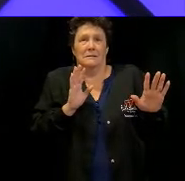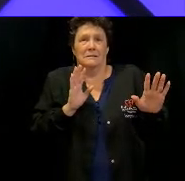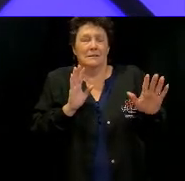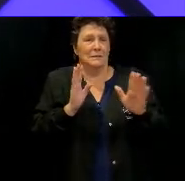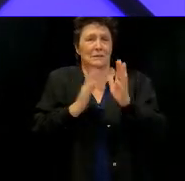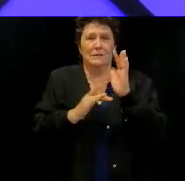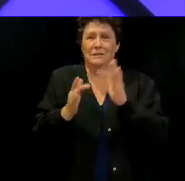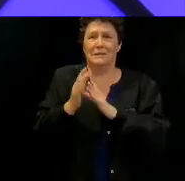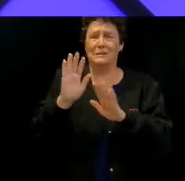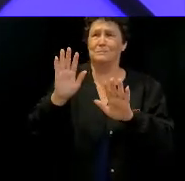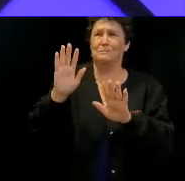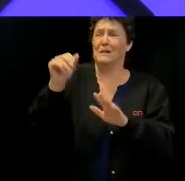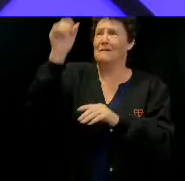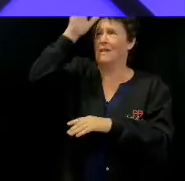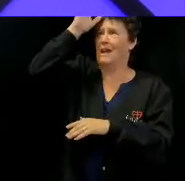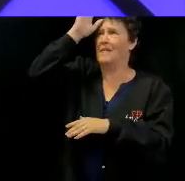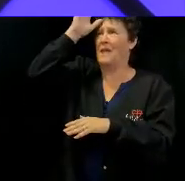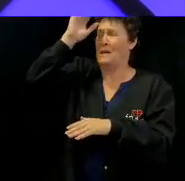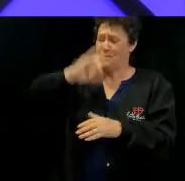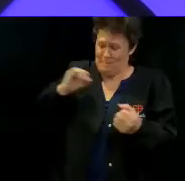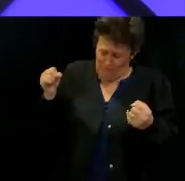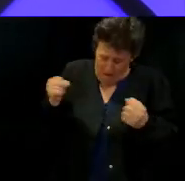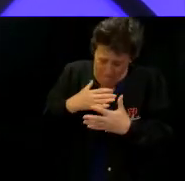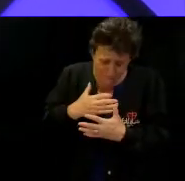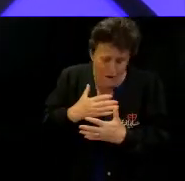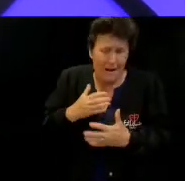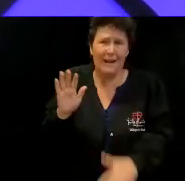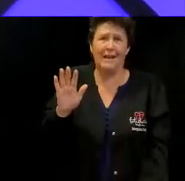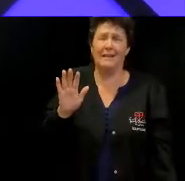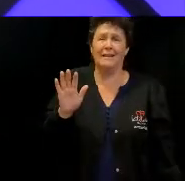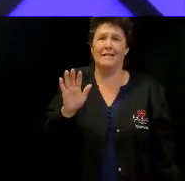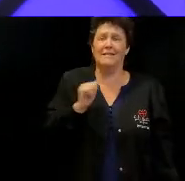He said, Father, I'm afraid right now.